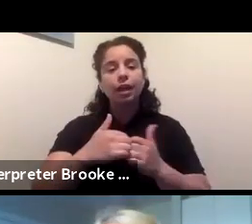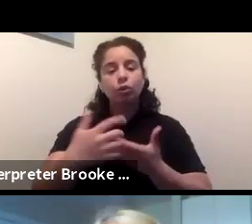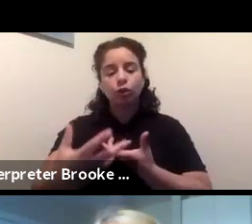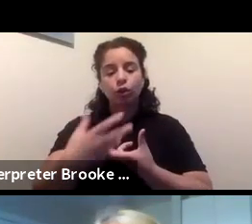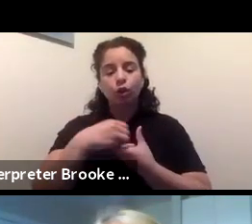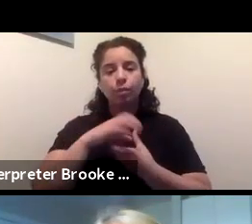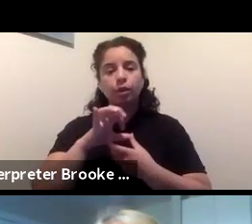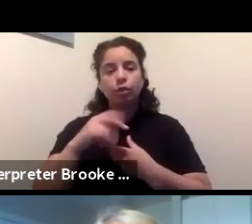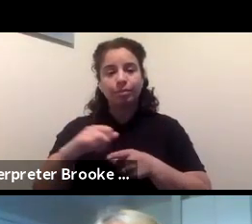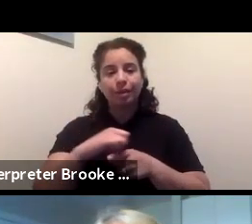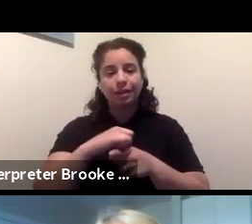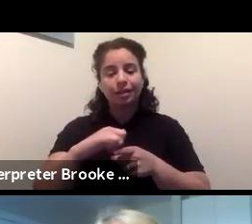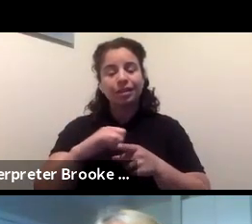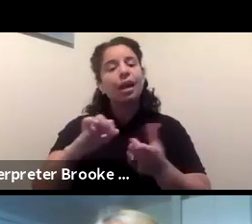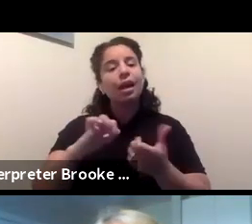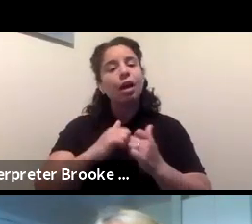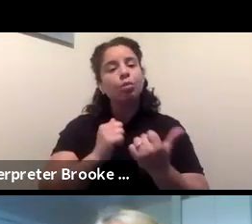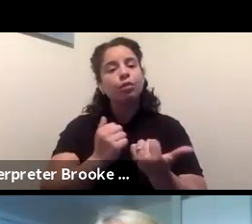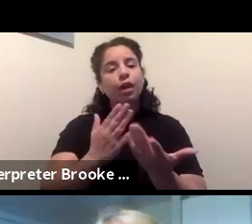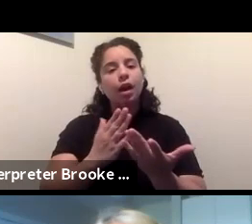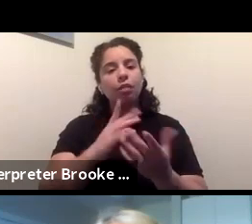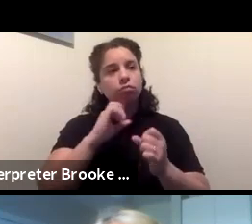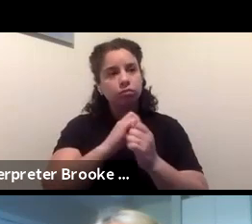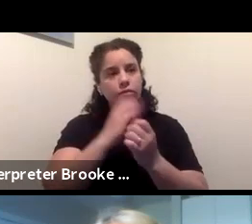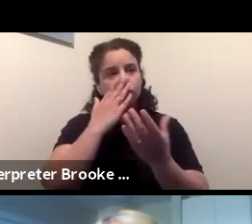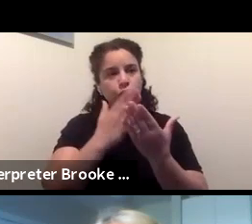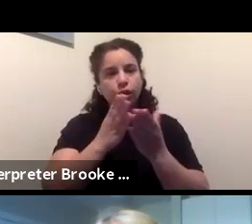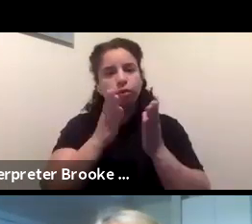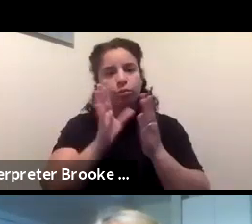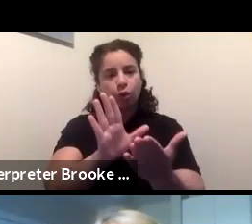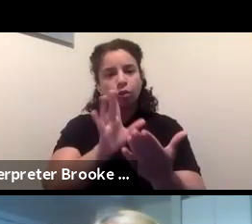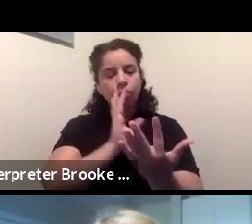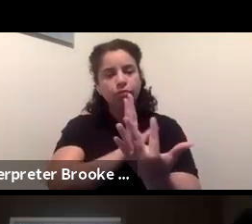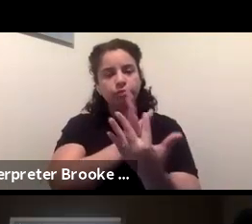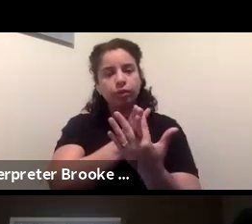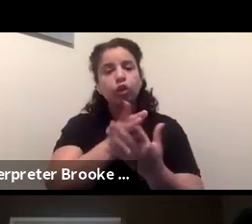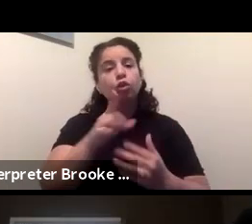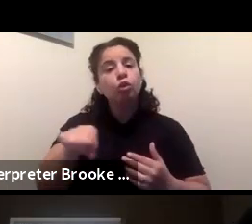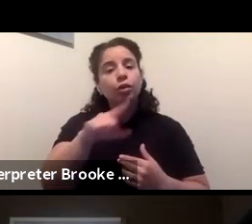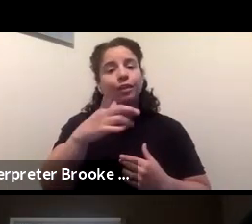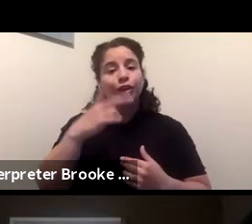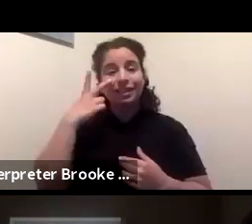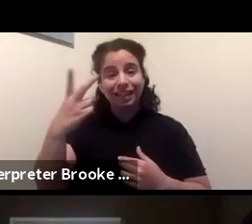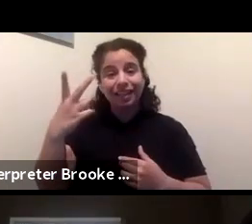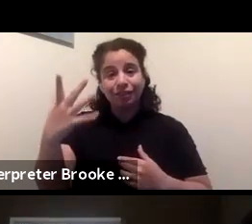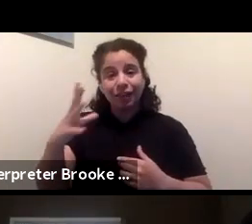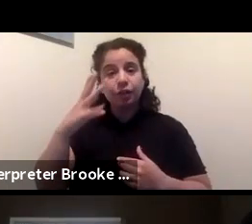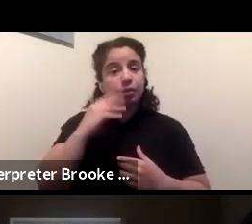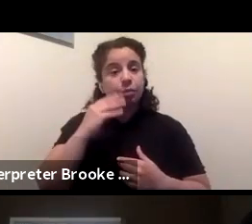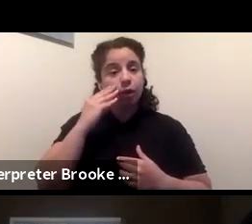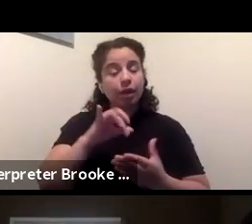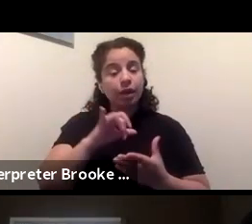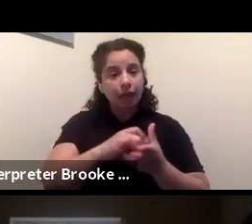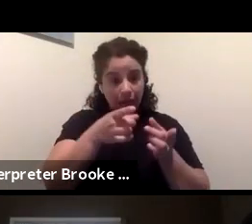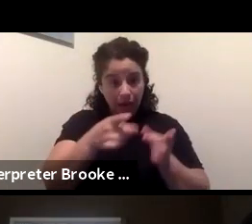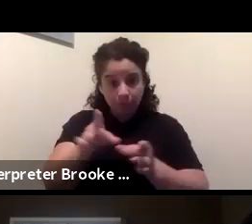a critical intervention against this? Where and how have you seen and experienced this happening? What has been the